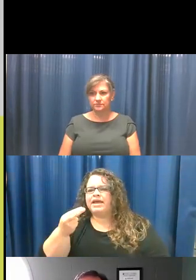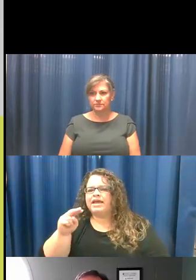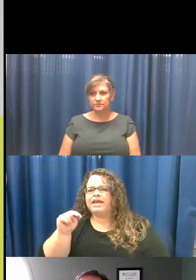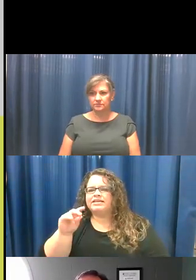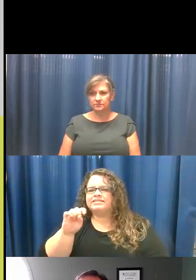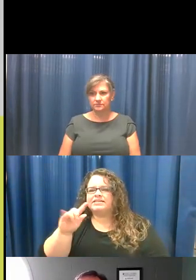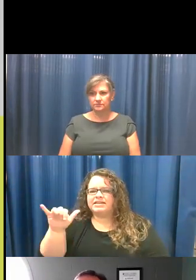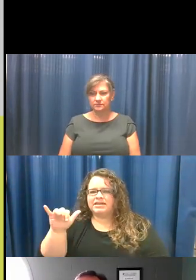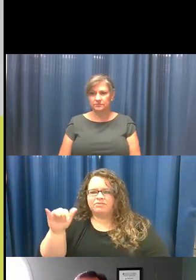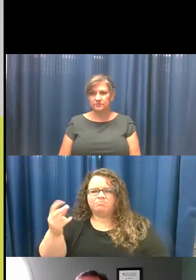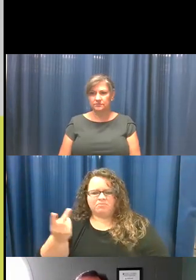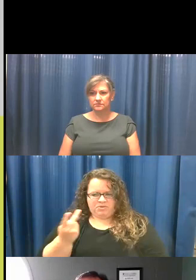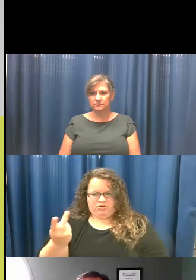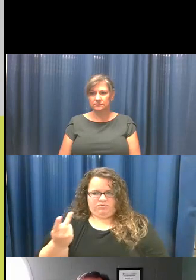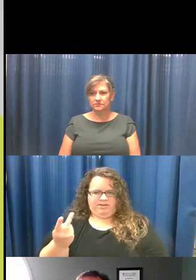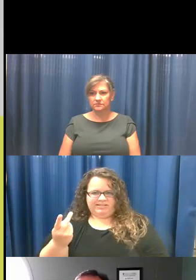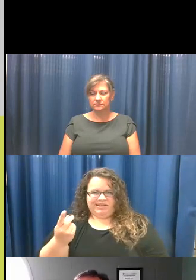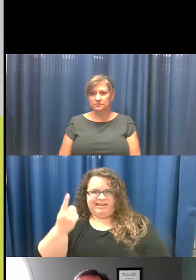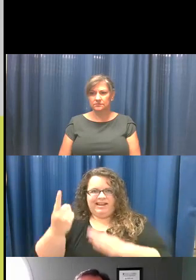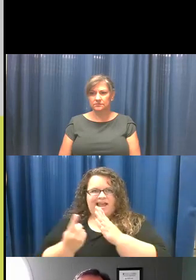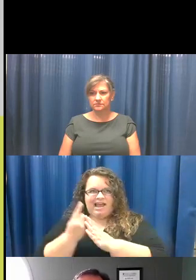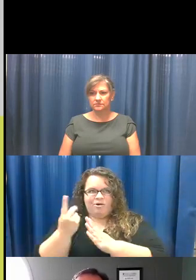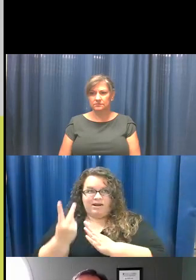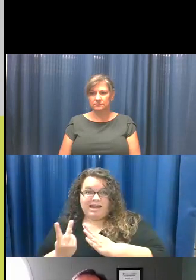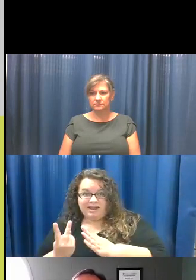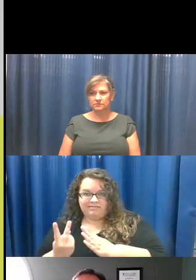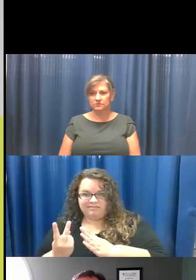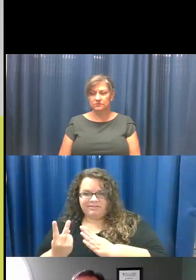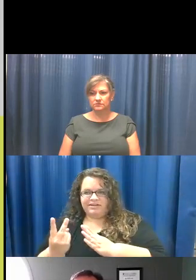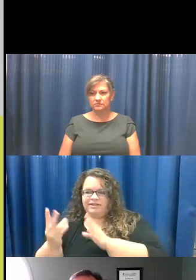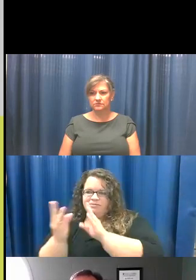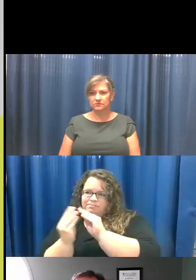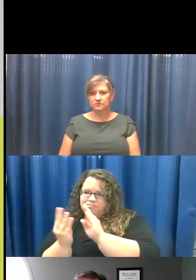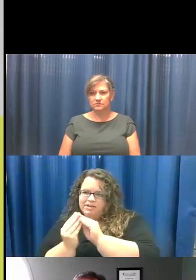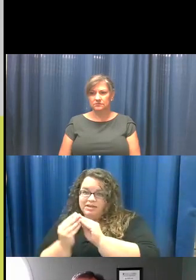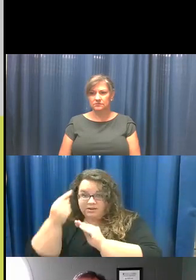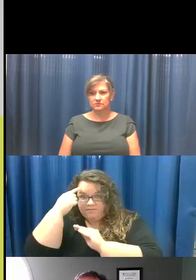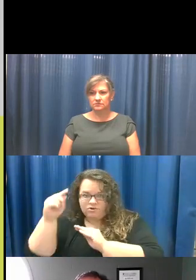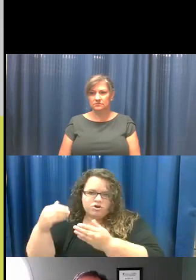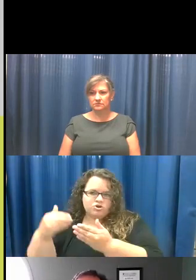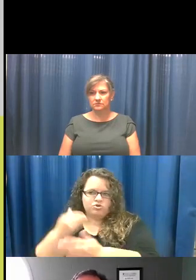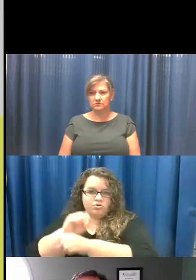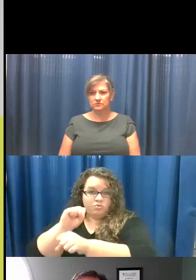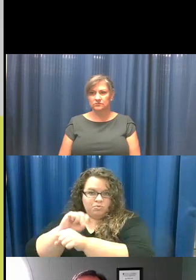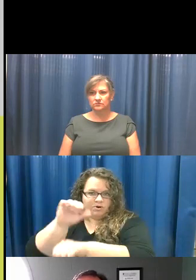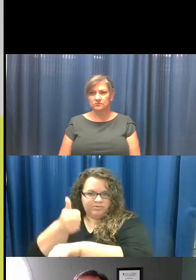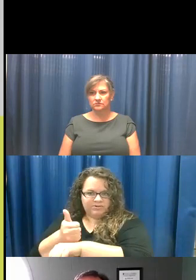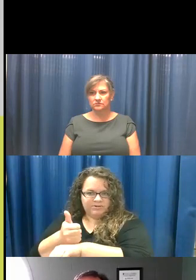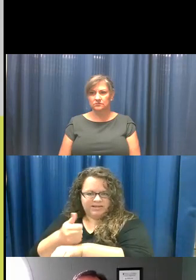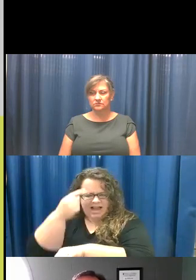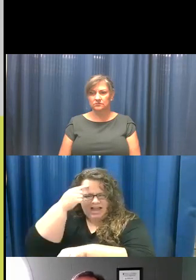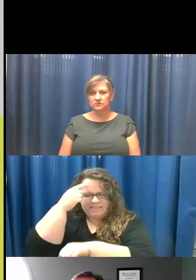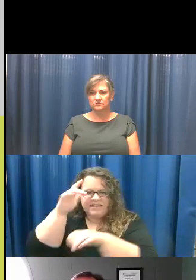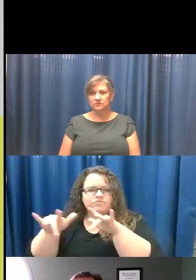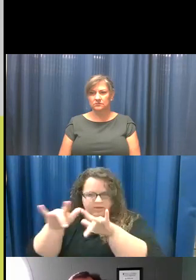hour-and-a-half long town hall on new alternative work arrangements. And again, I think that was recorded and is available if you